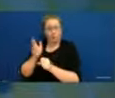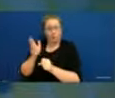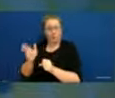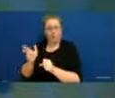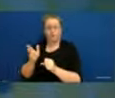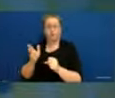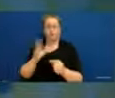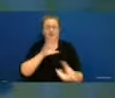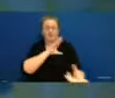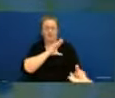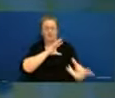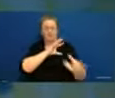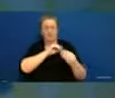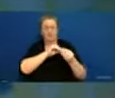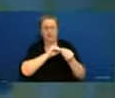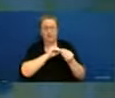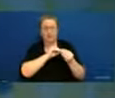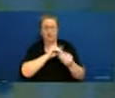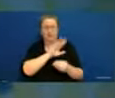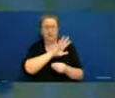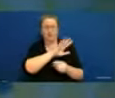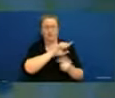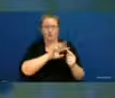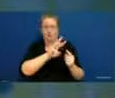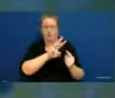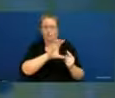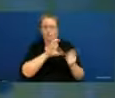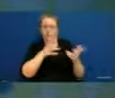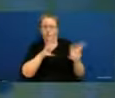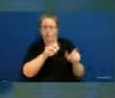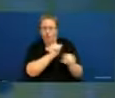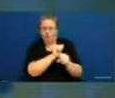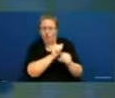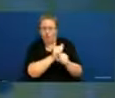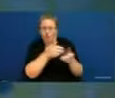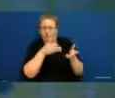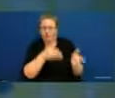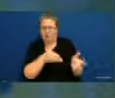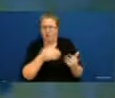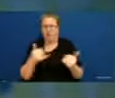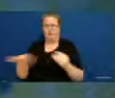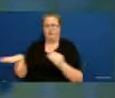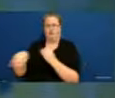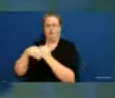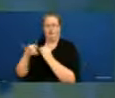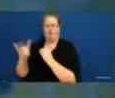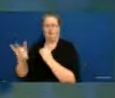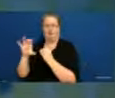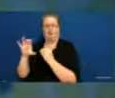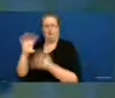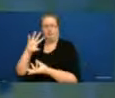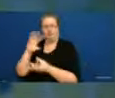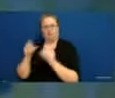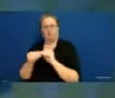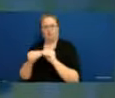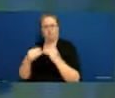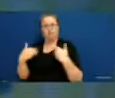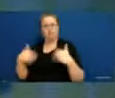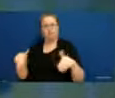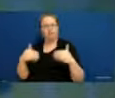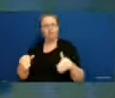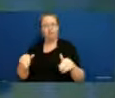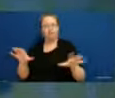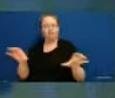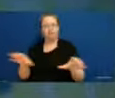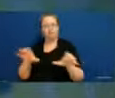is in addition to the hundreds of people, between 500 and 600, who were working in this area before. So that area continues to